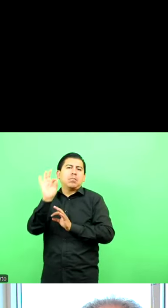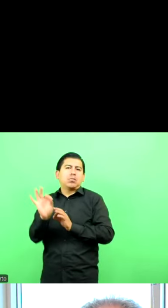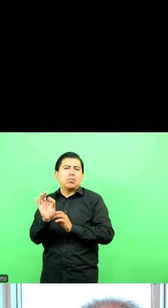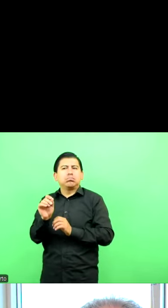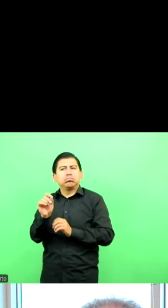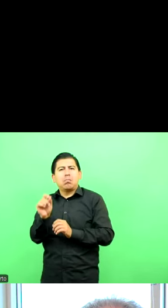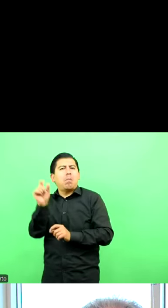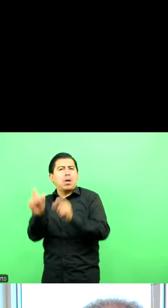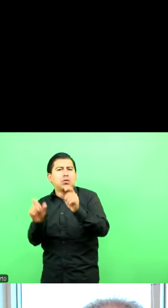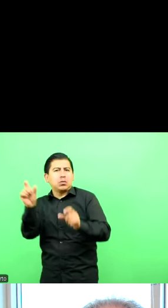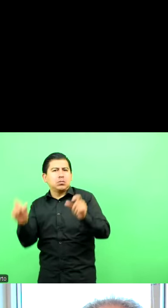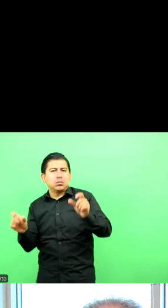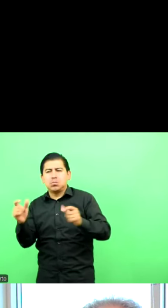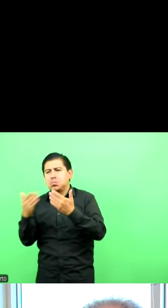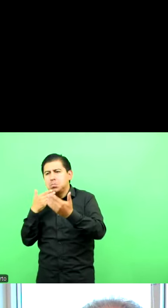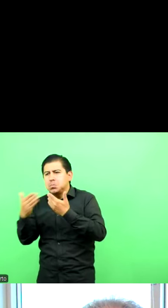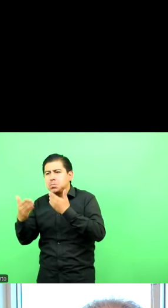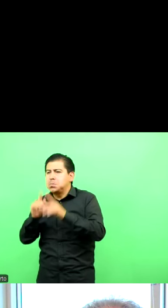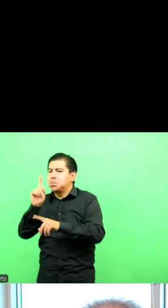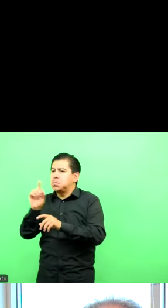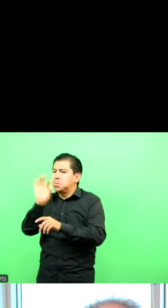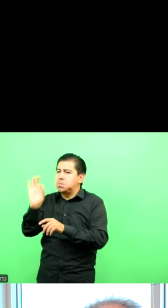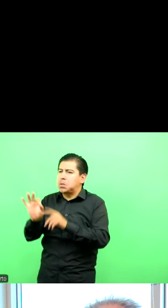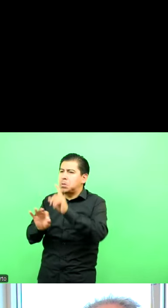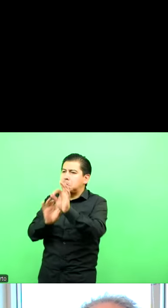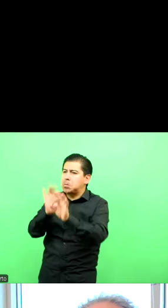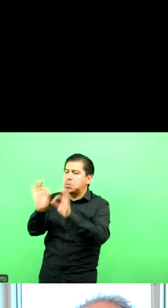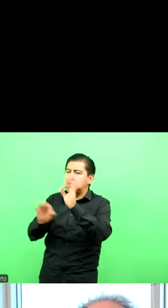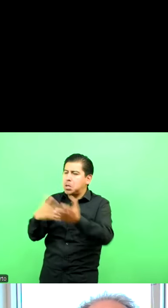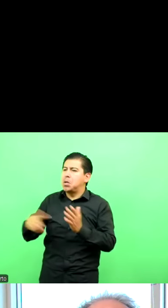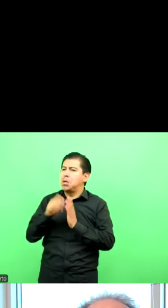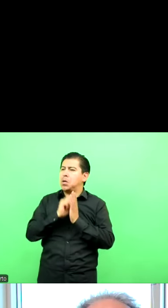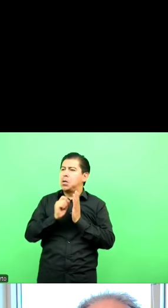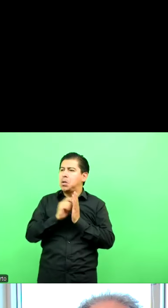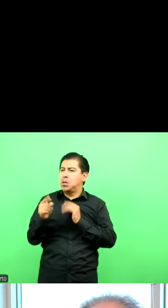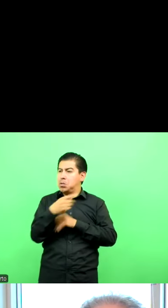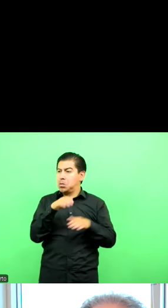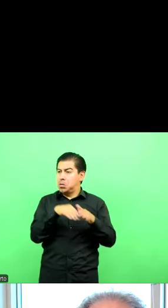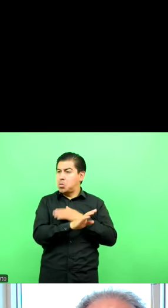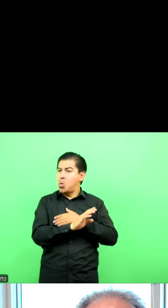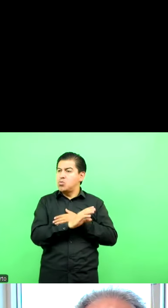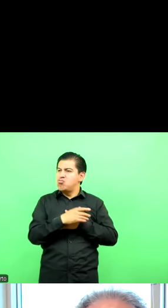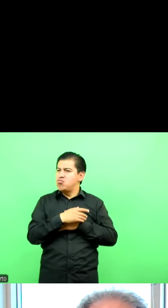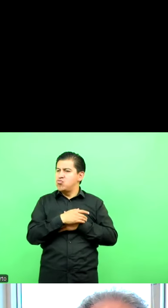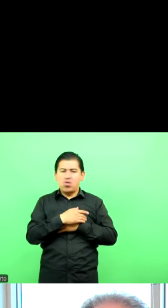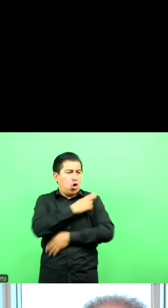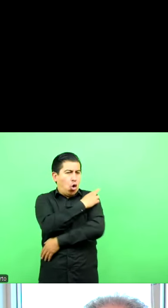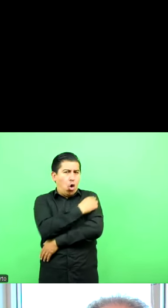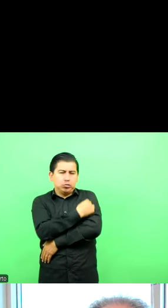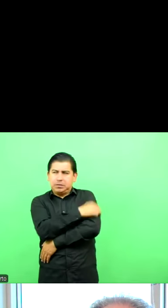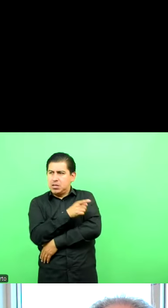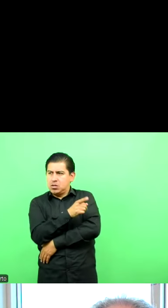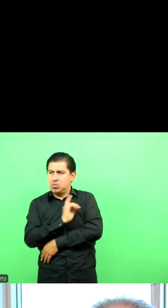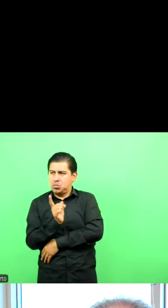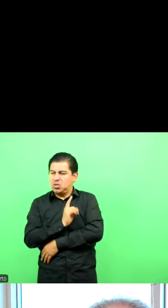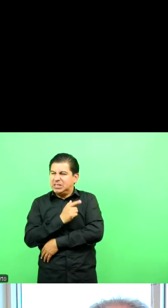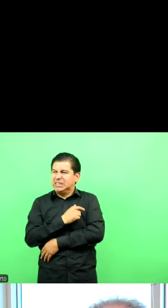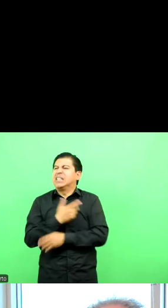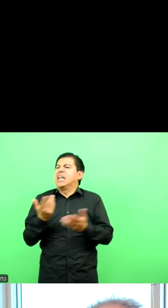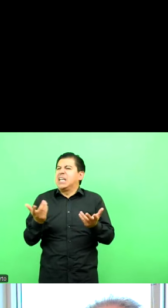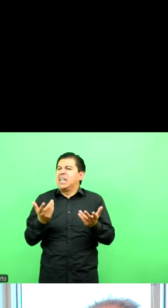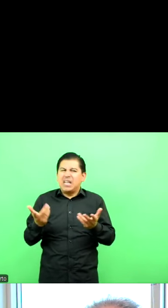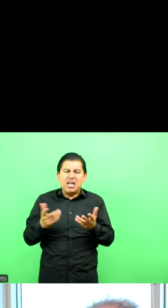the hospital resilience, health system resilience, but unfortunately there was limited evidence in the literature, specifically